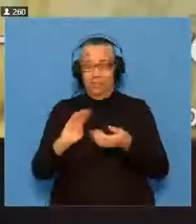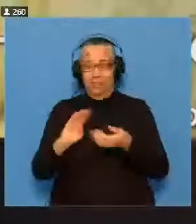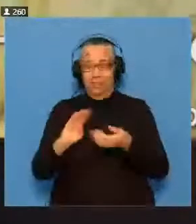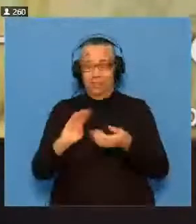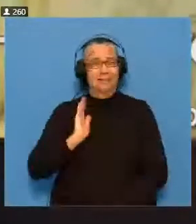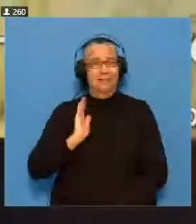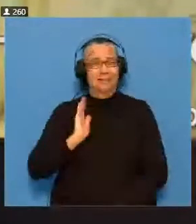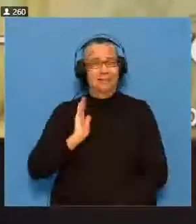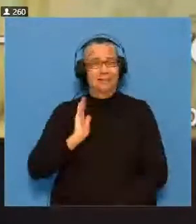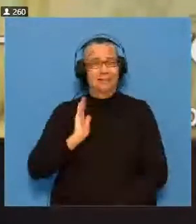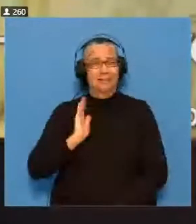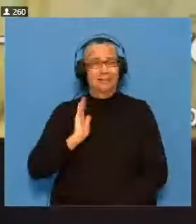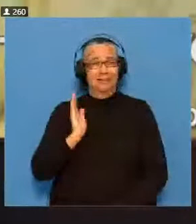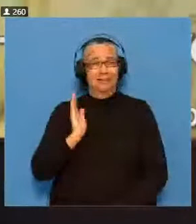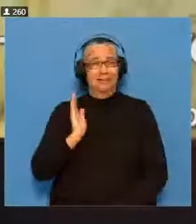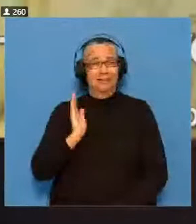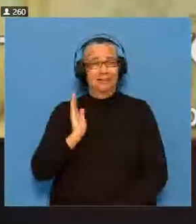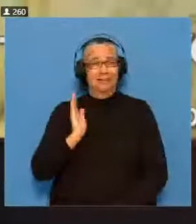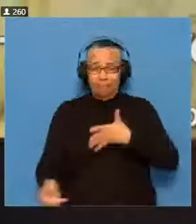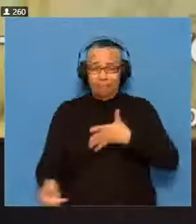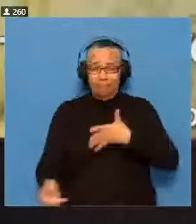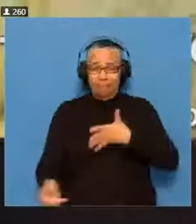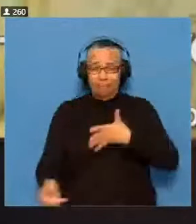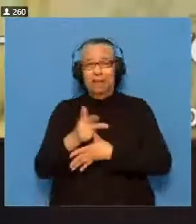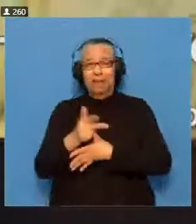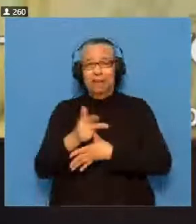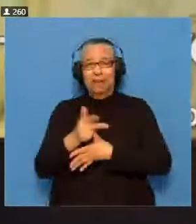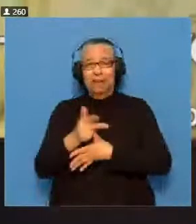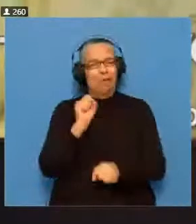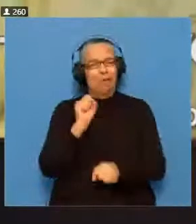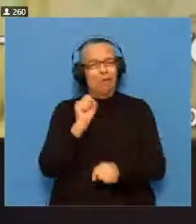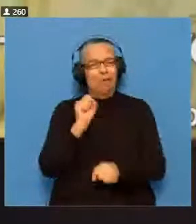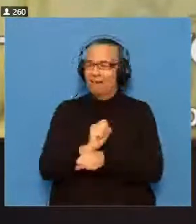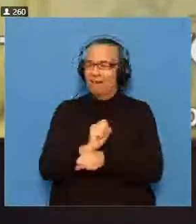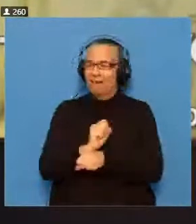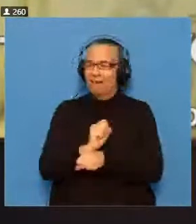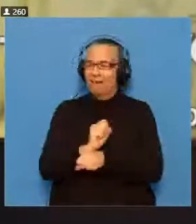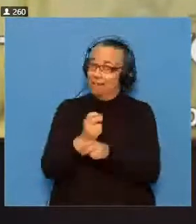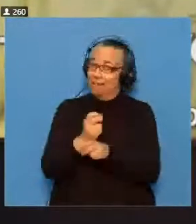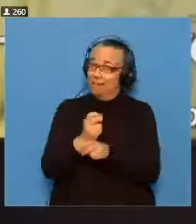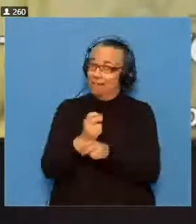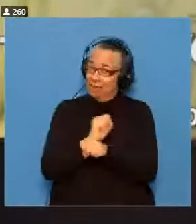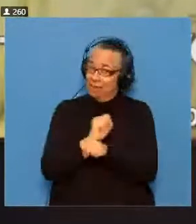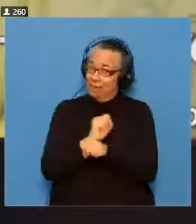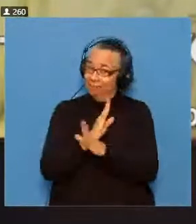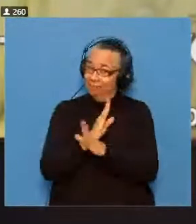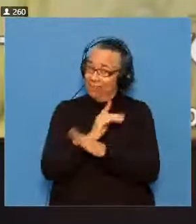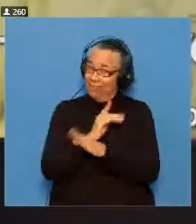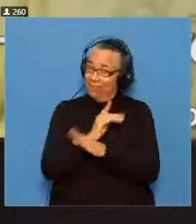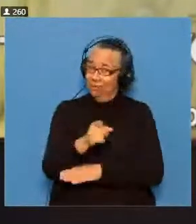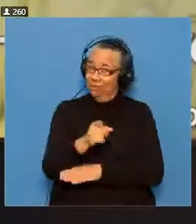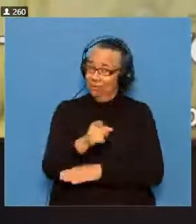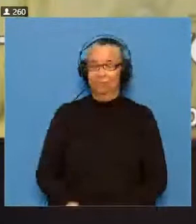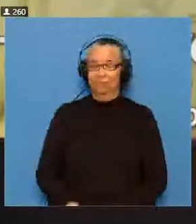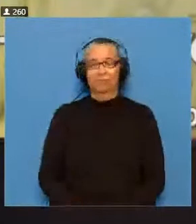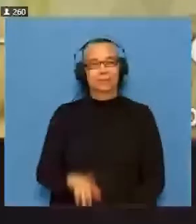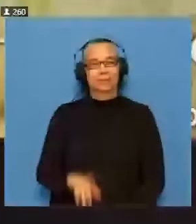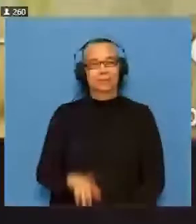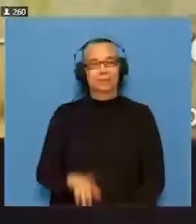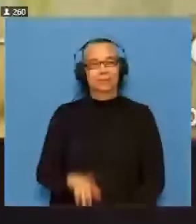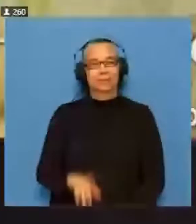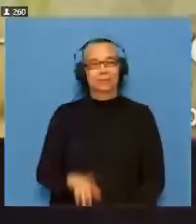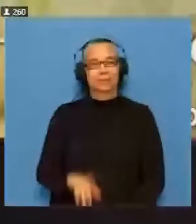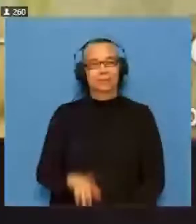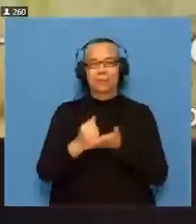priority, and we are working hard to protect you. But we need your help. Contact tracing is a fundamental